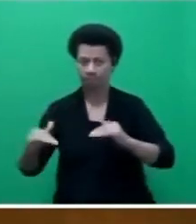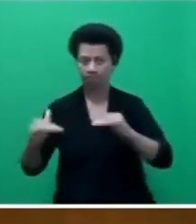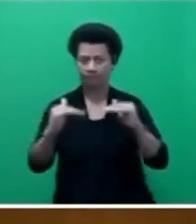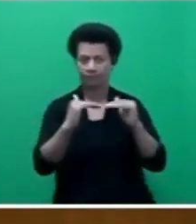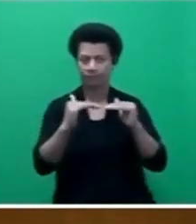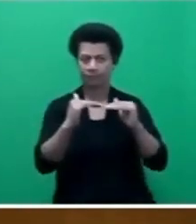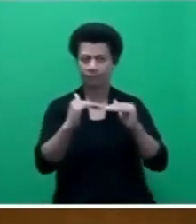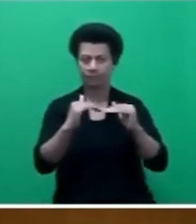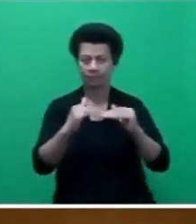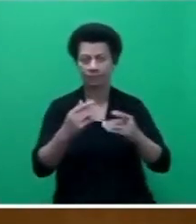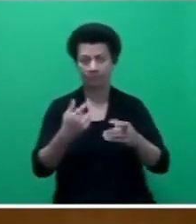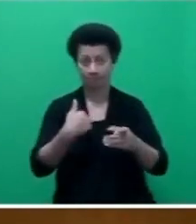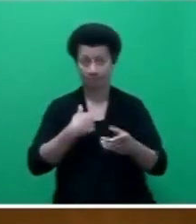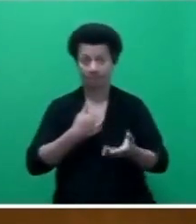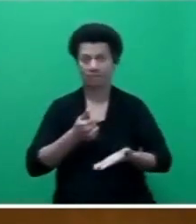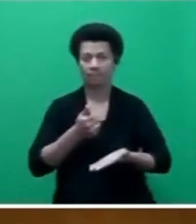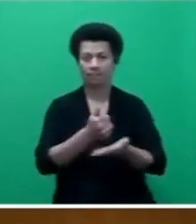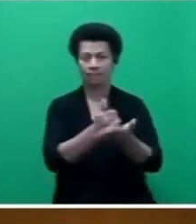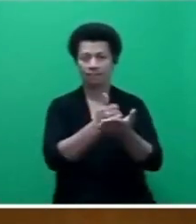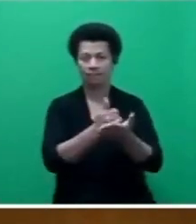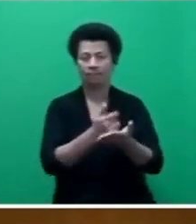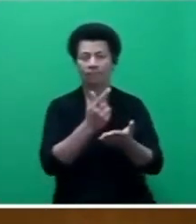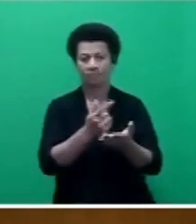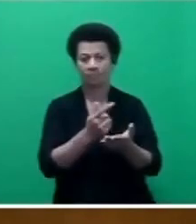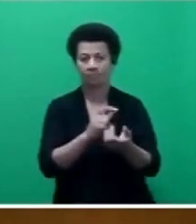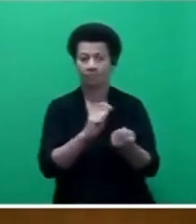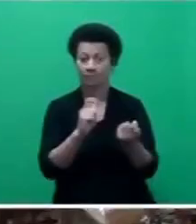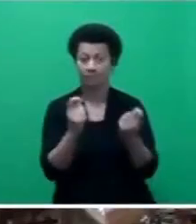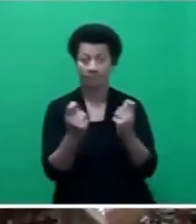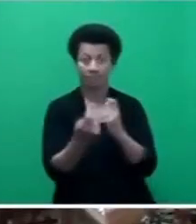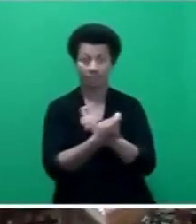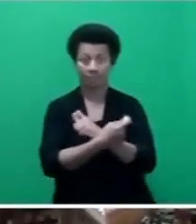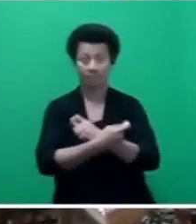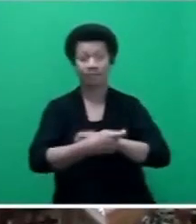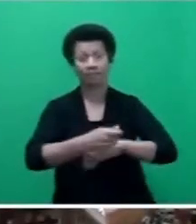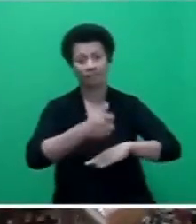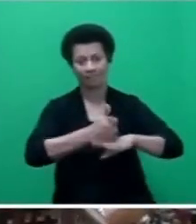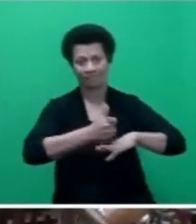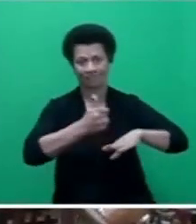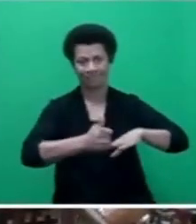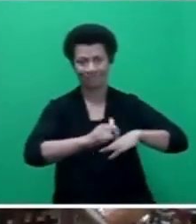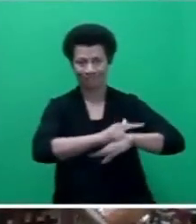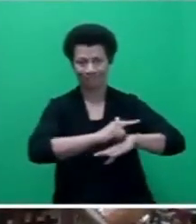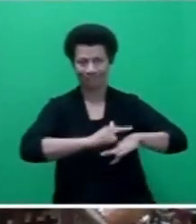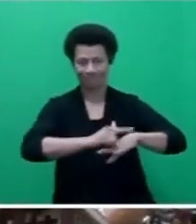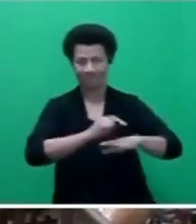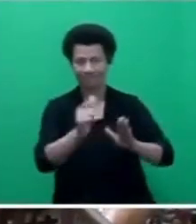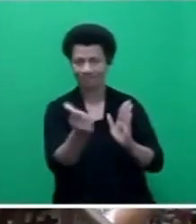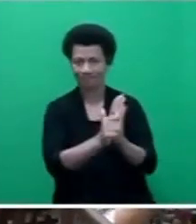do support the amendment to the State Lands Act. Thank you. I thank